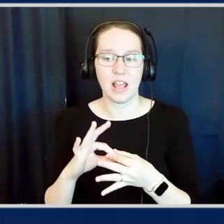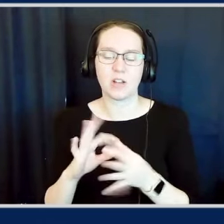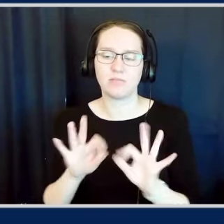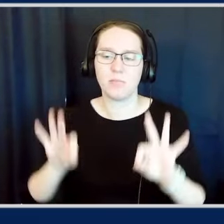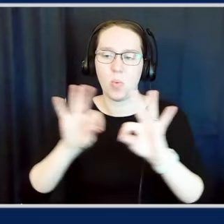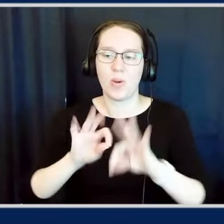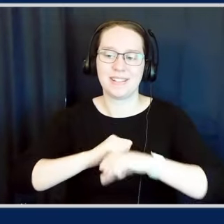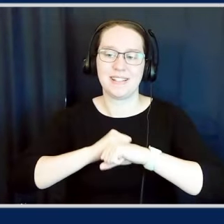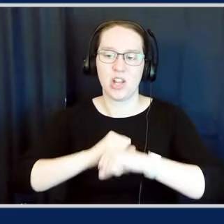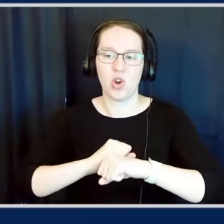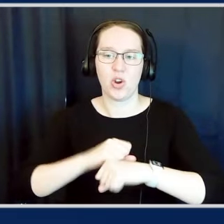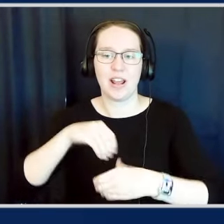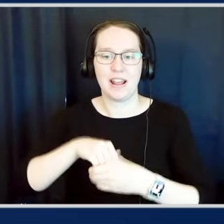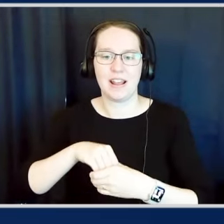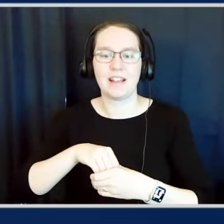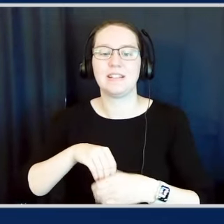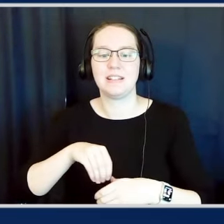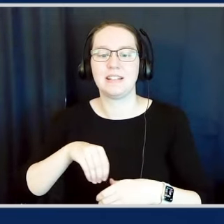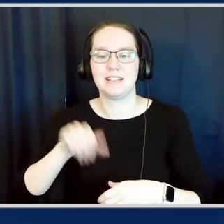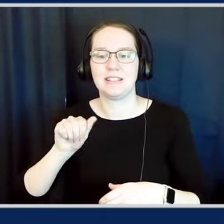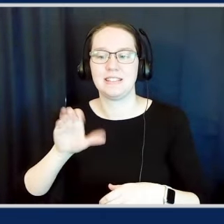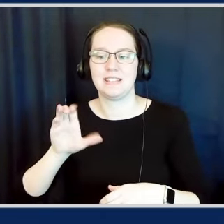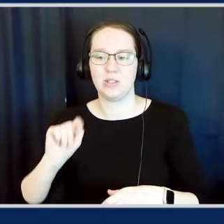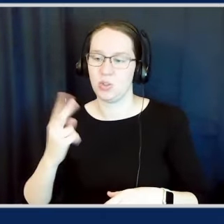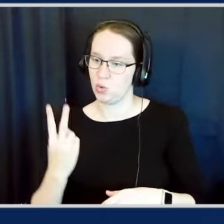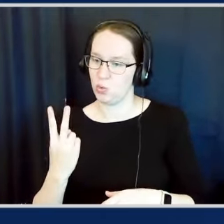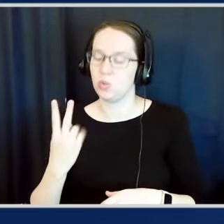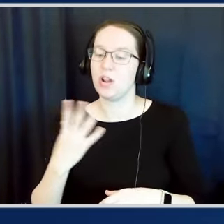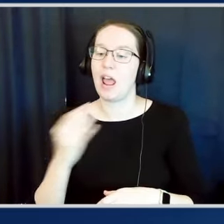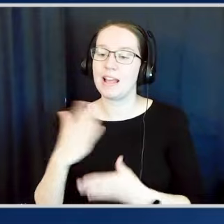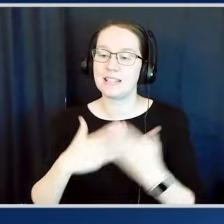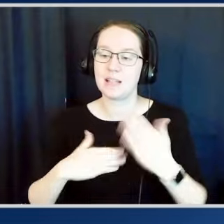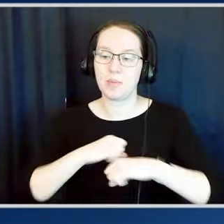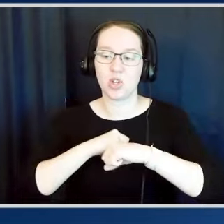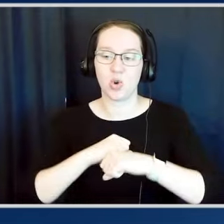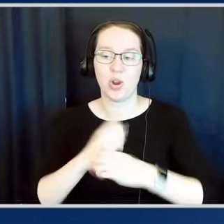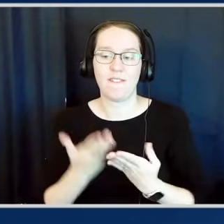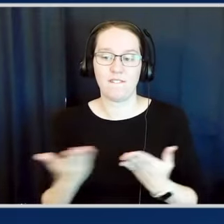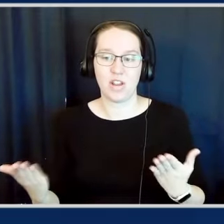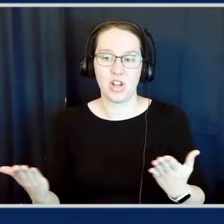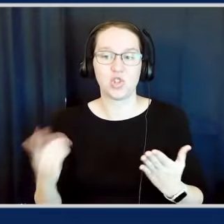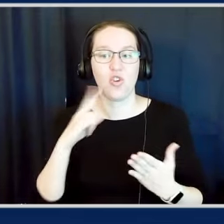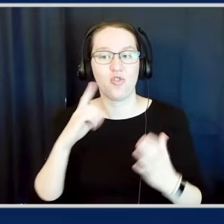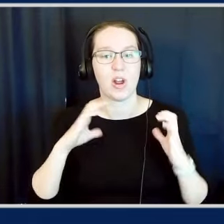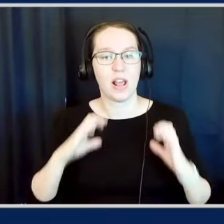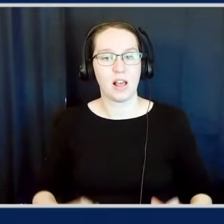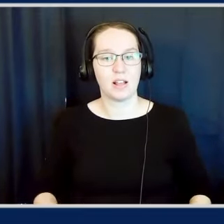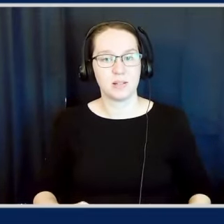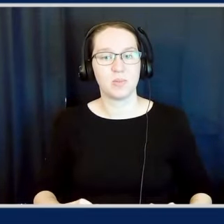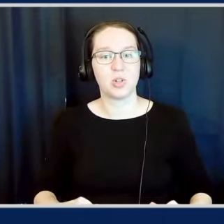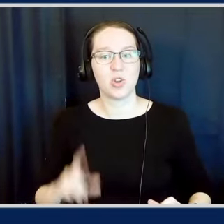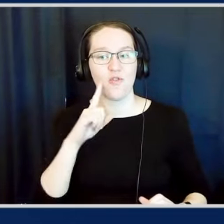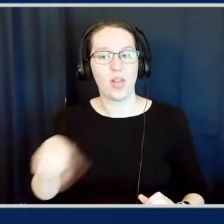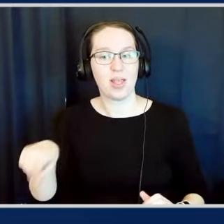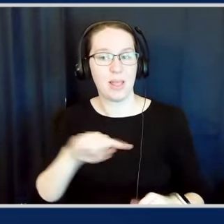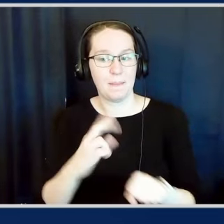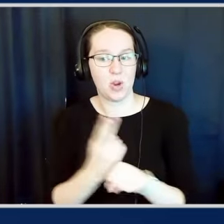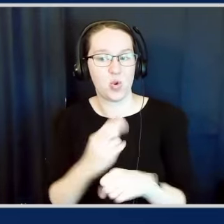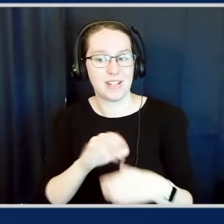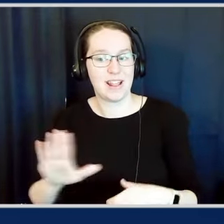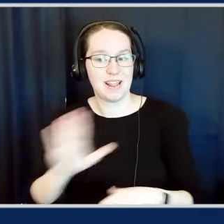of EC2 and also some of the security features that are enabled and exposed to customers for them to use in their